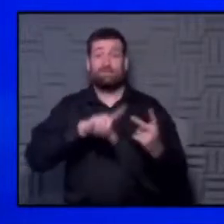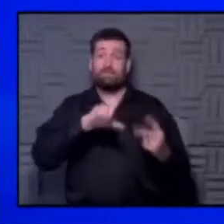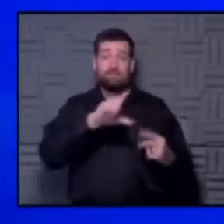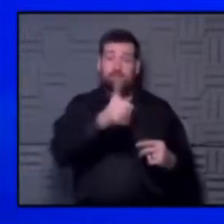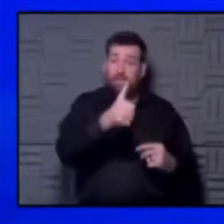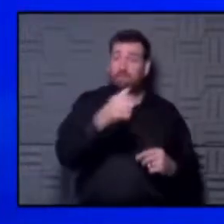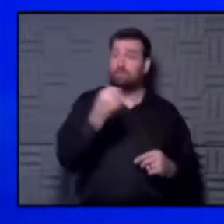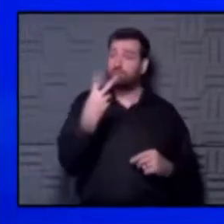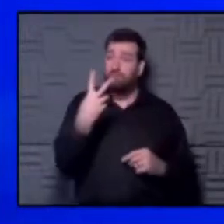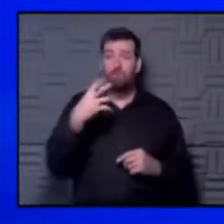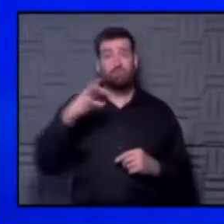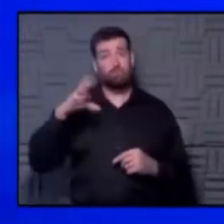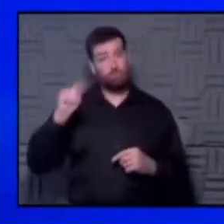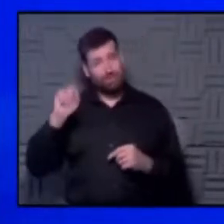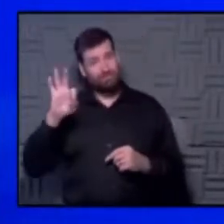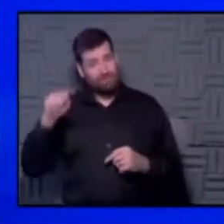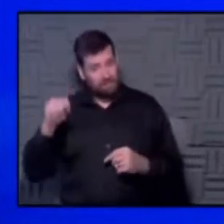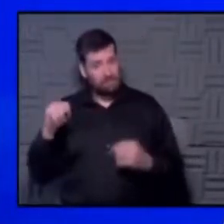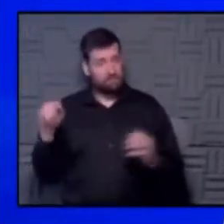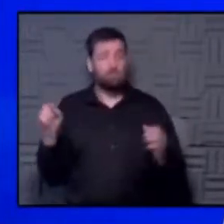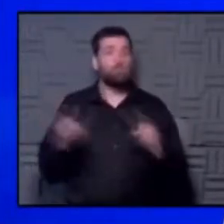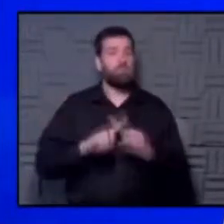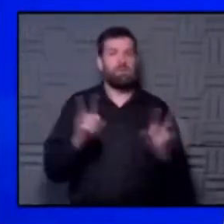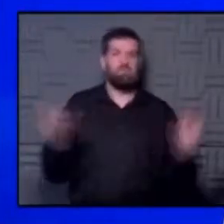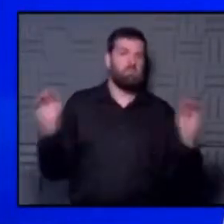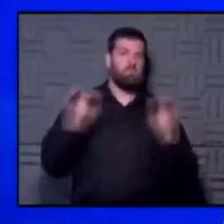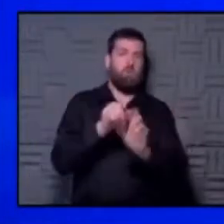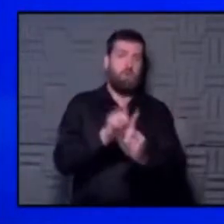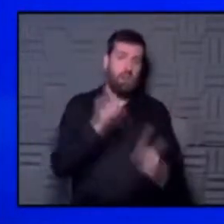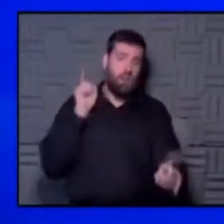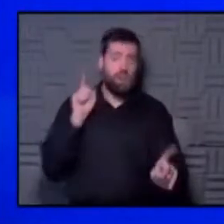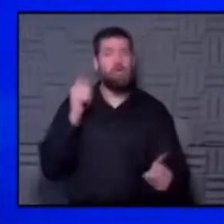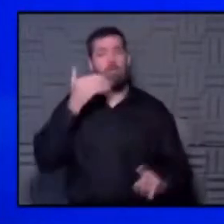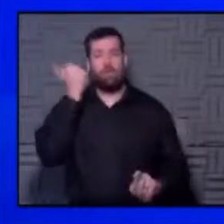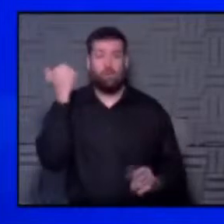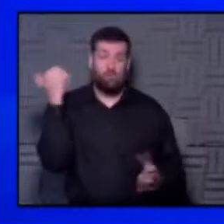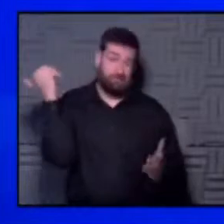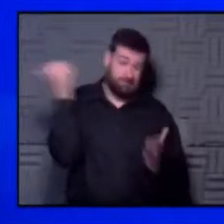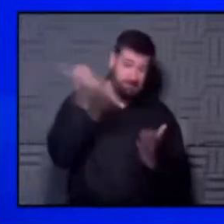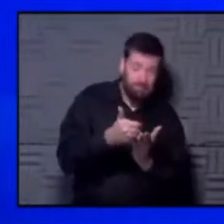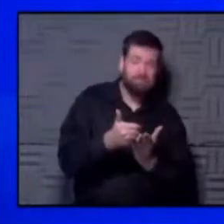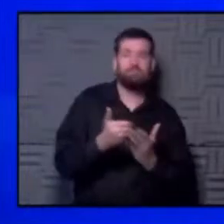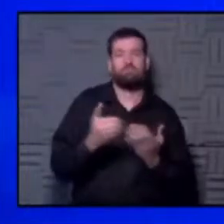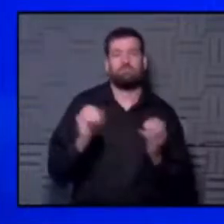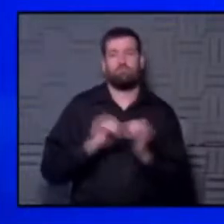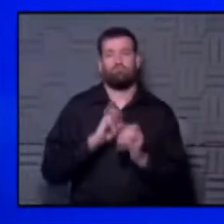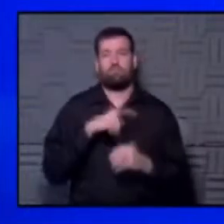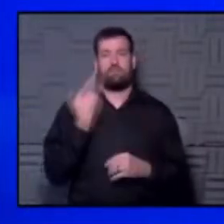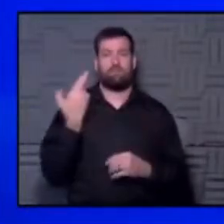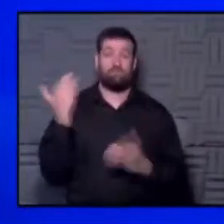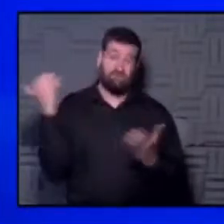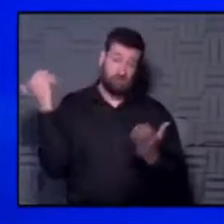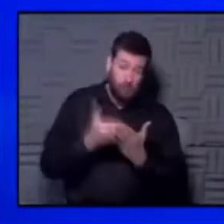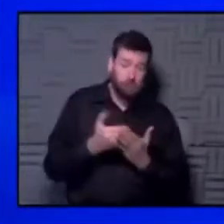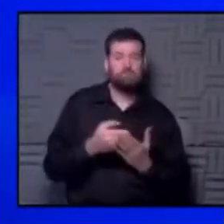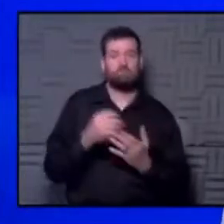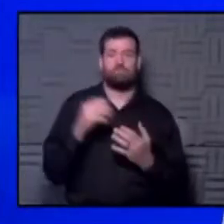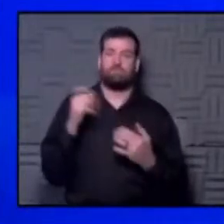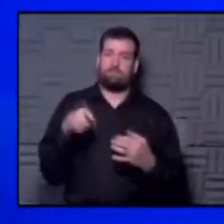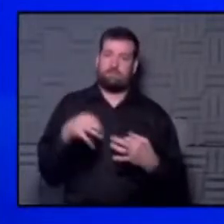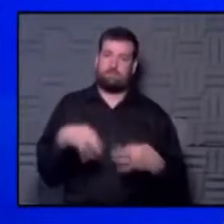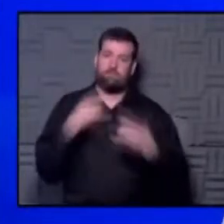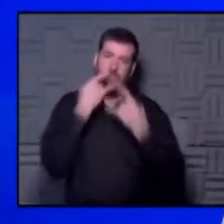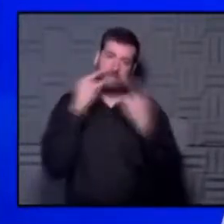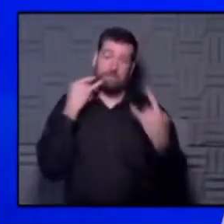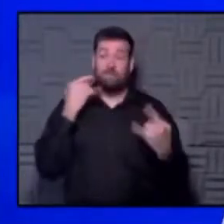feet. So the bottom line is, the further apart you are, the better off. The closer you are, the riskier it is. And the closer you are, you better have a mask.